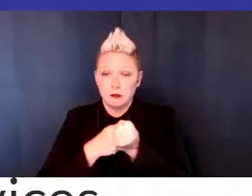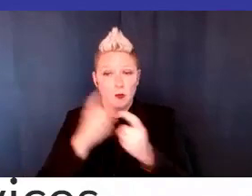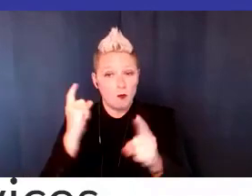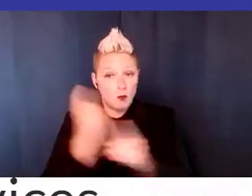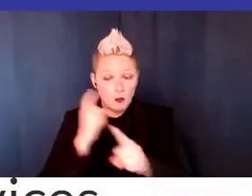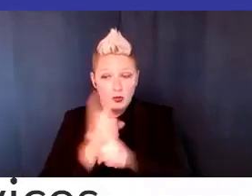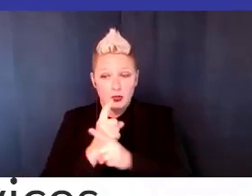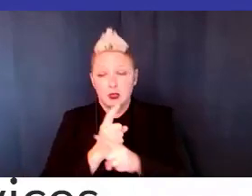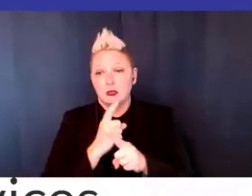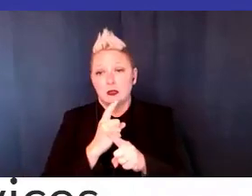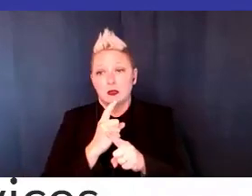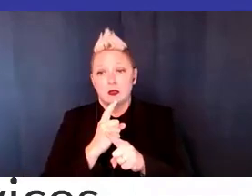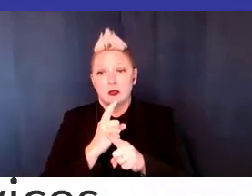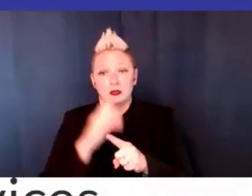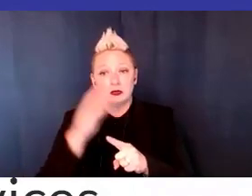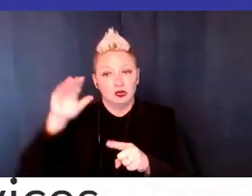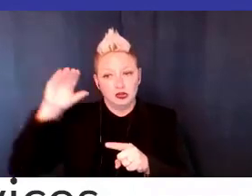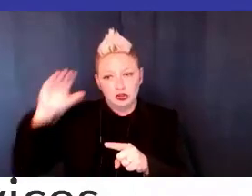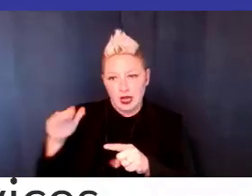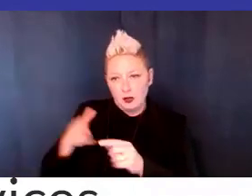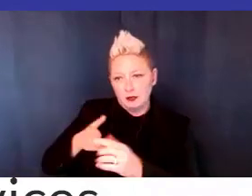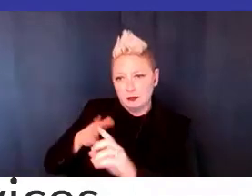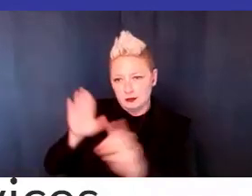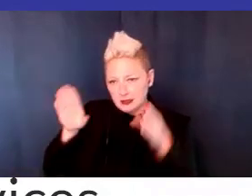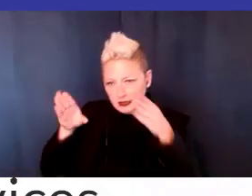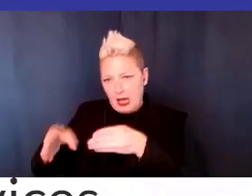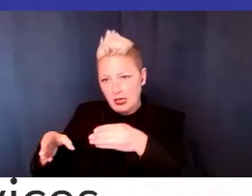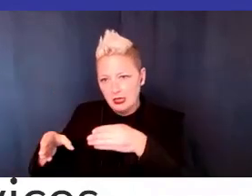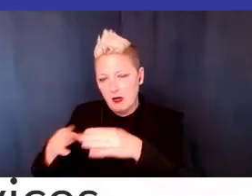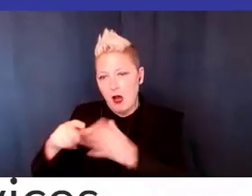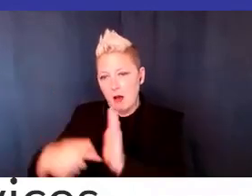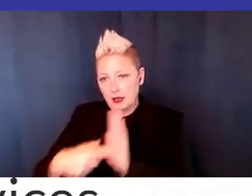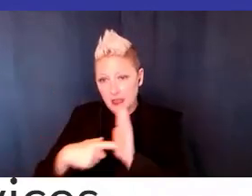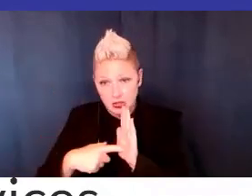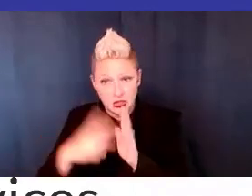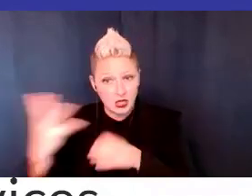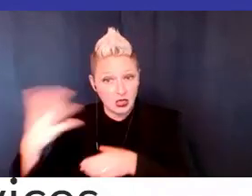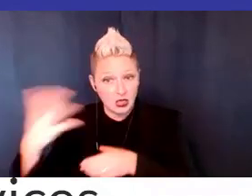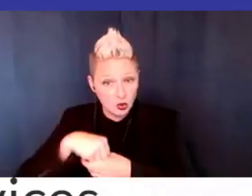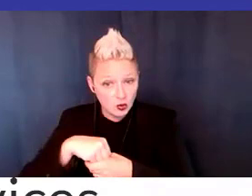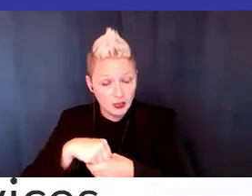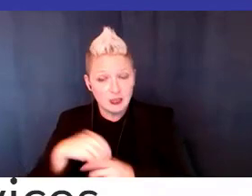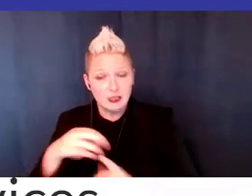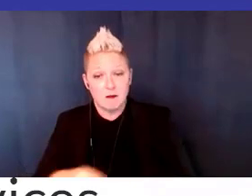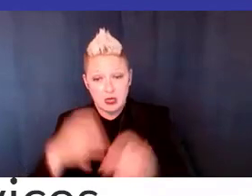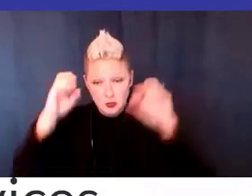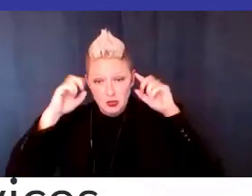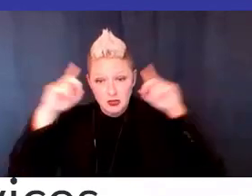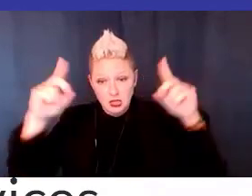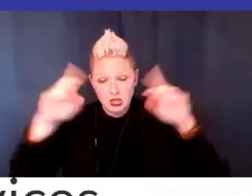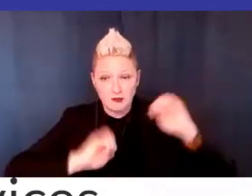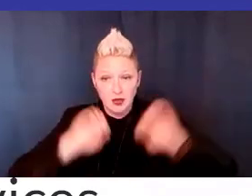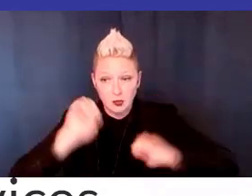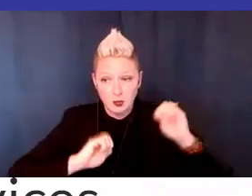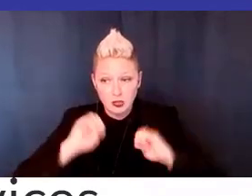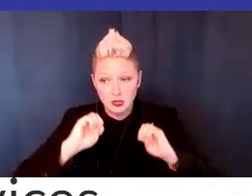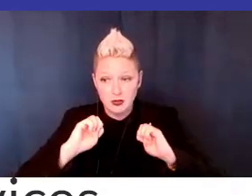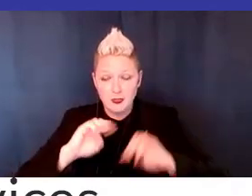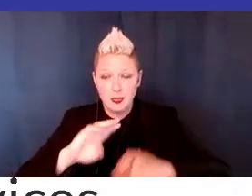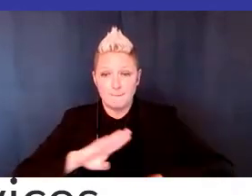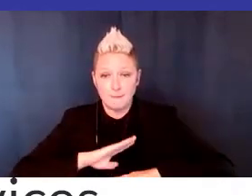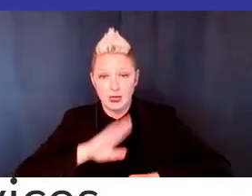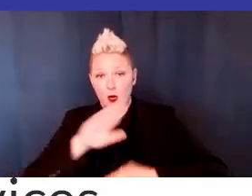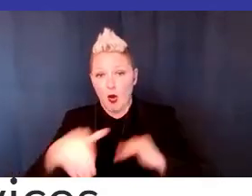of child-find obligations, including the implementation of special education evaluations that meet all of